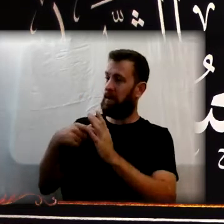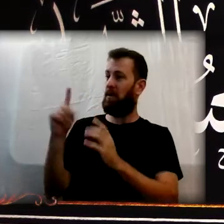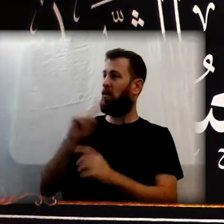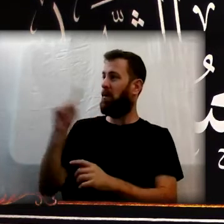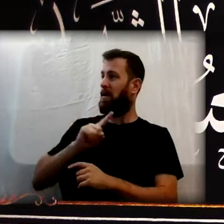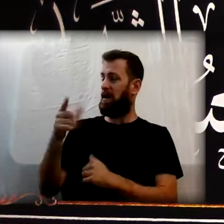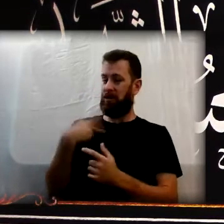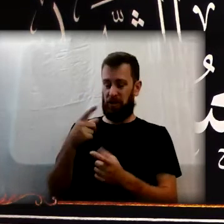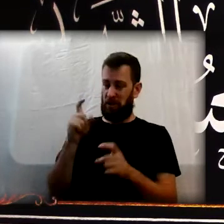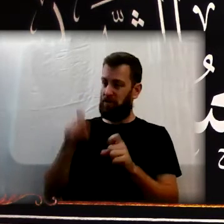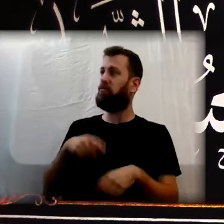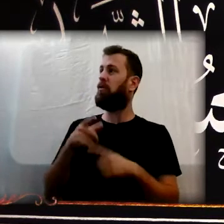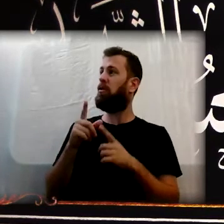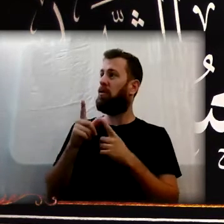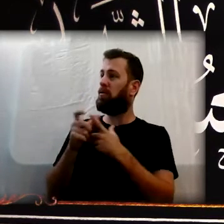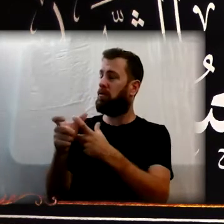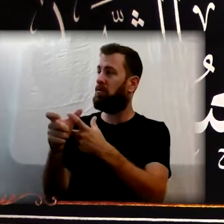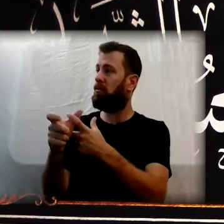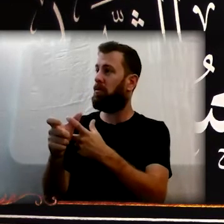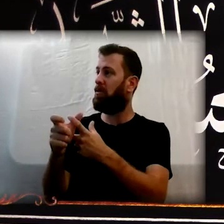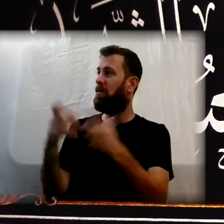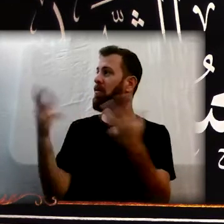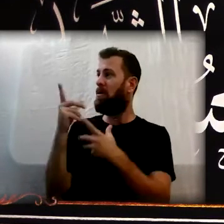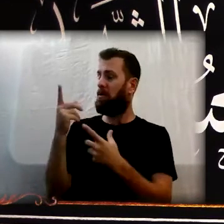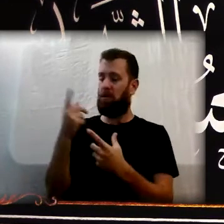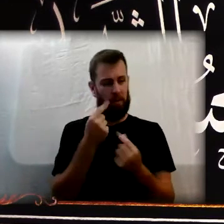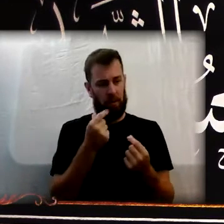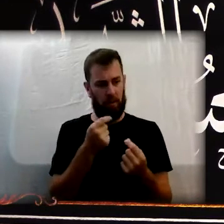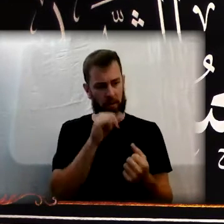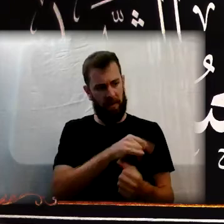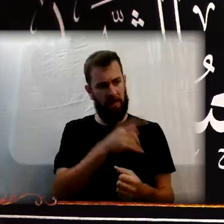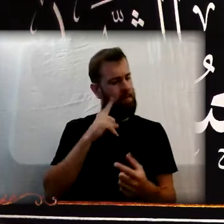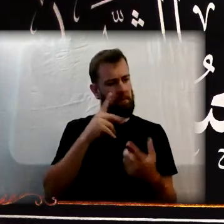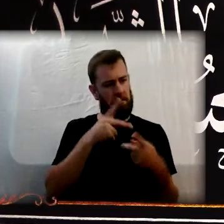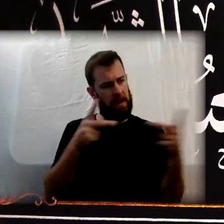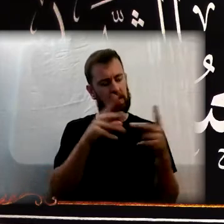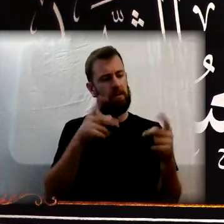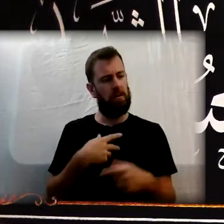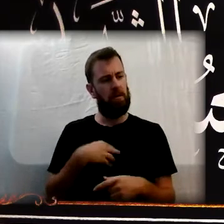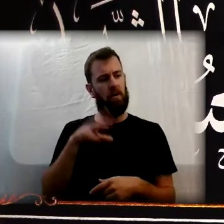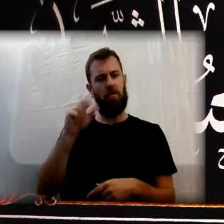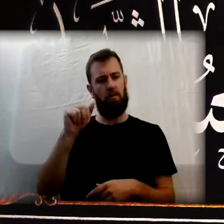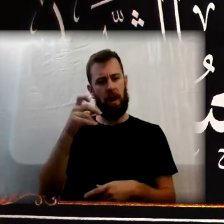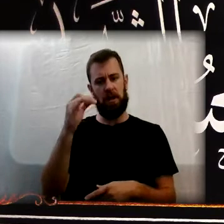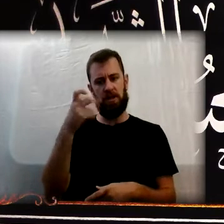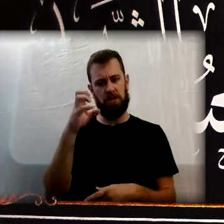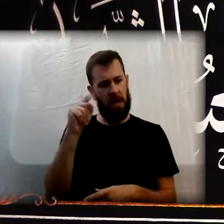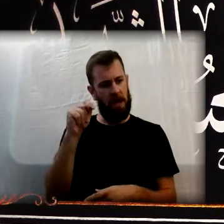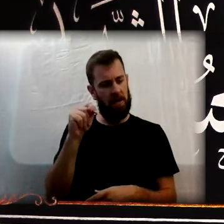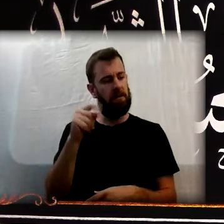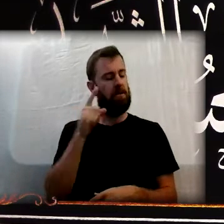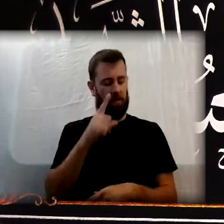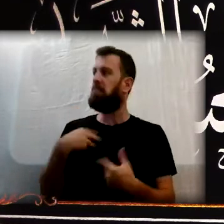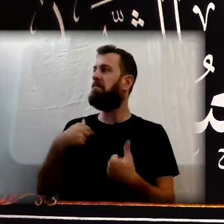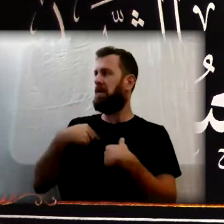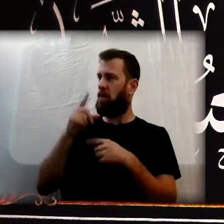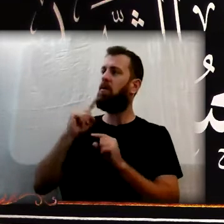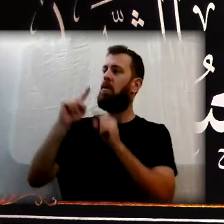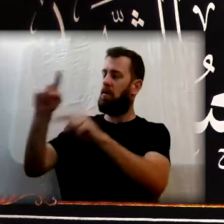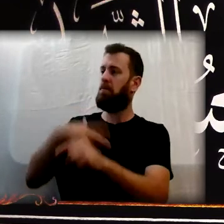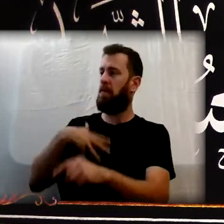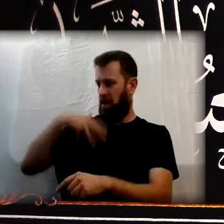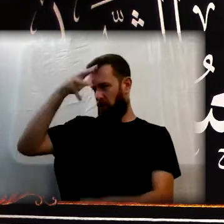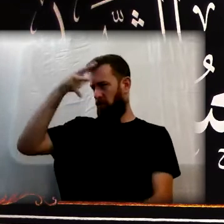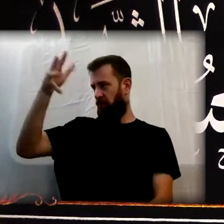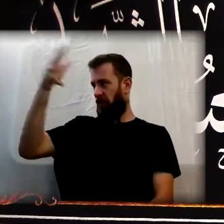of Najaf.' 'What will you do going to Najaf, oh little girl?' She says, 'I will go to